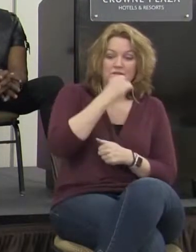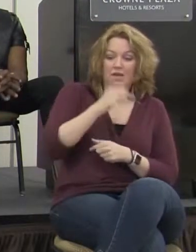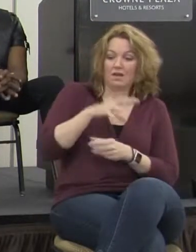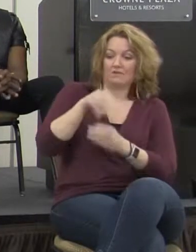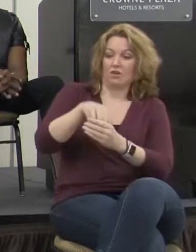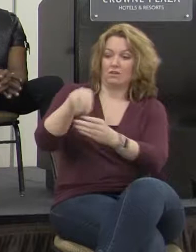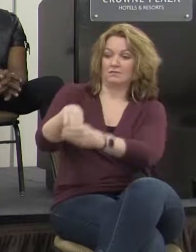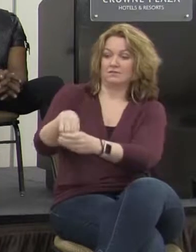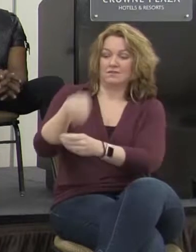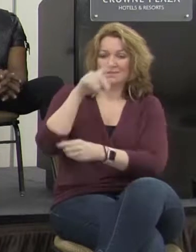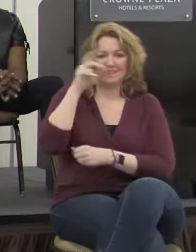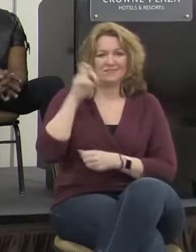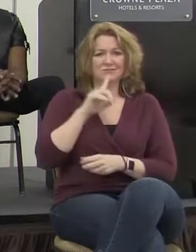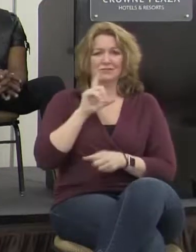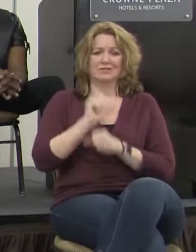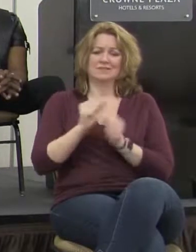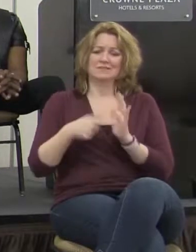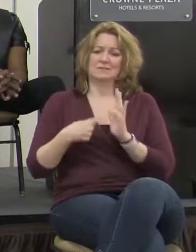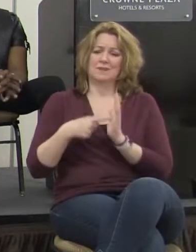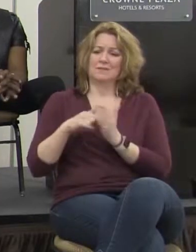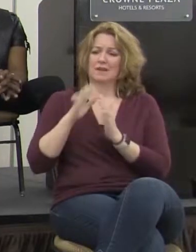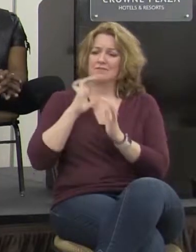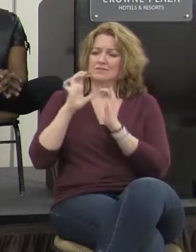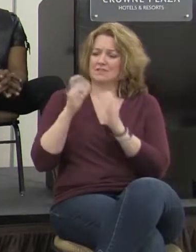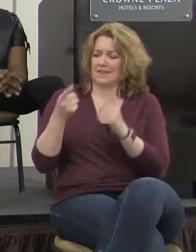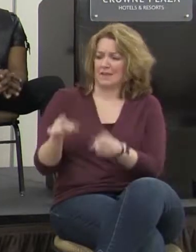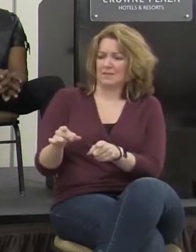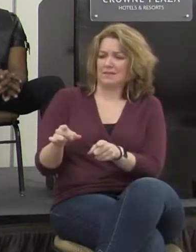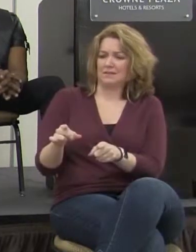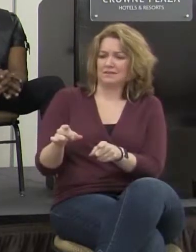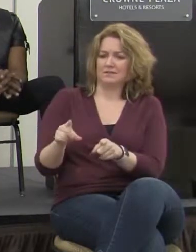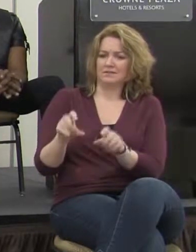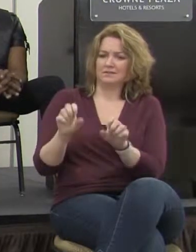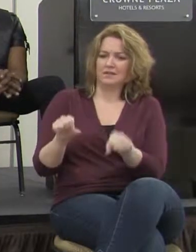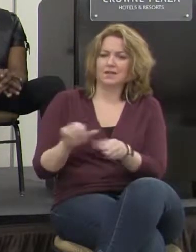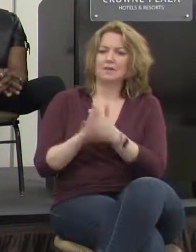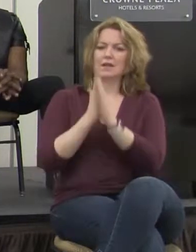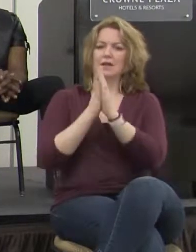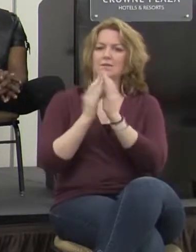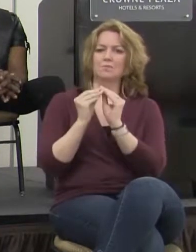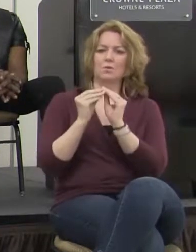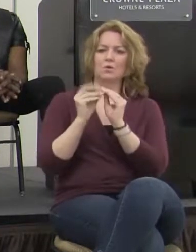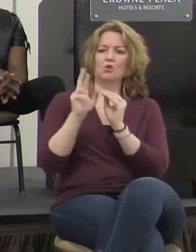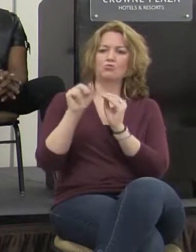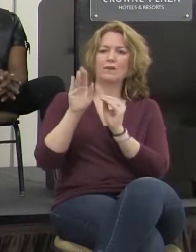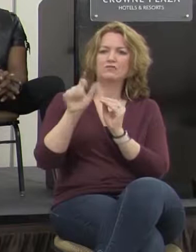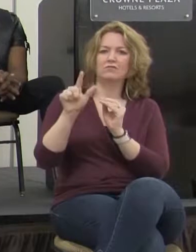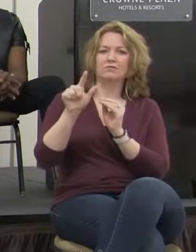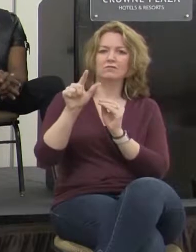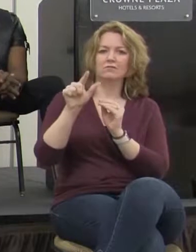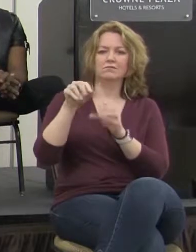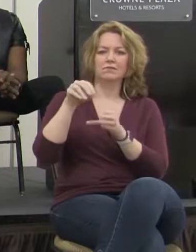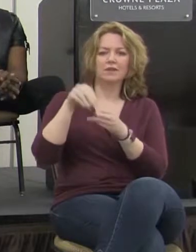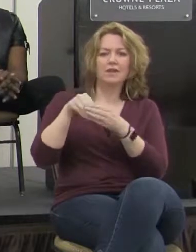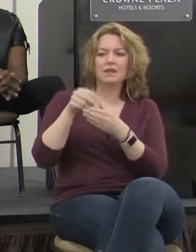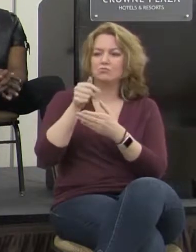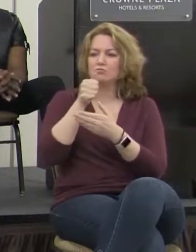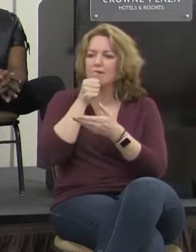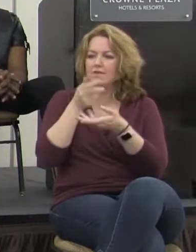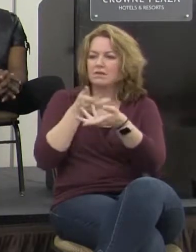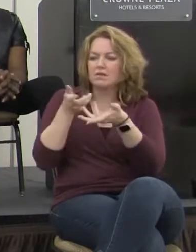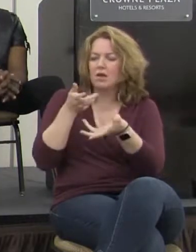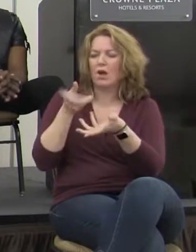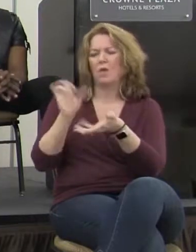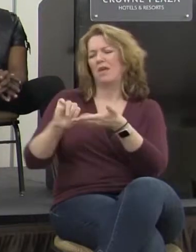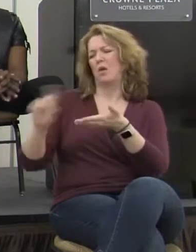because frankly, sometimes the conversations can get more racial in private and more, oh, that's